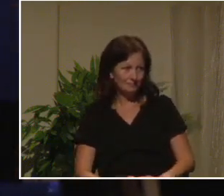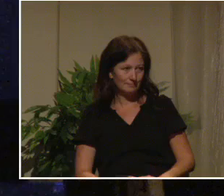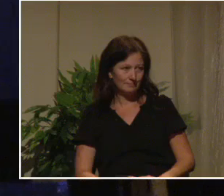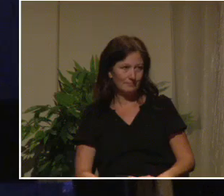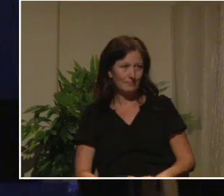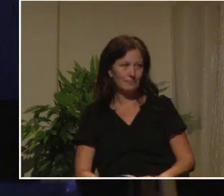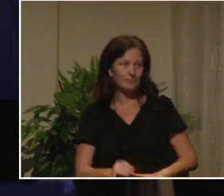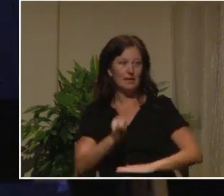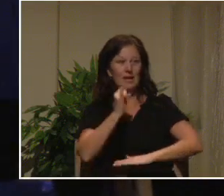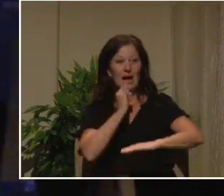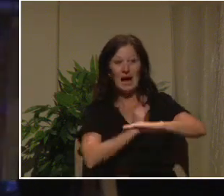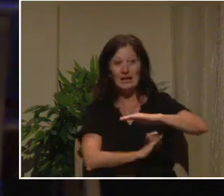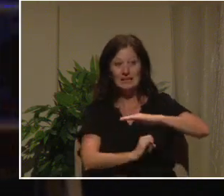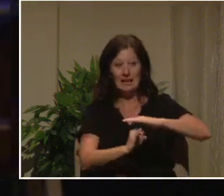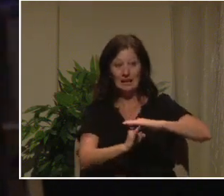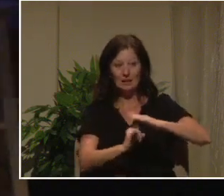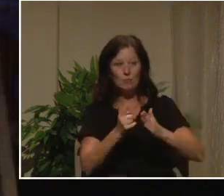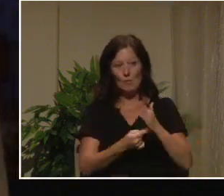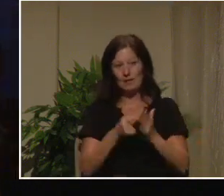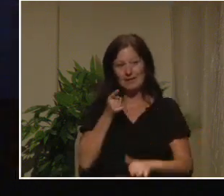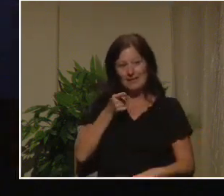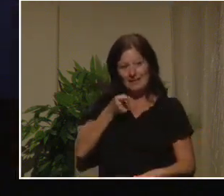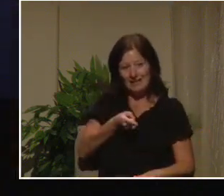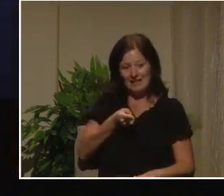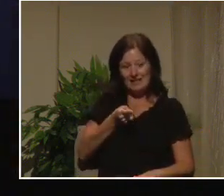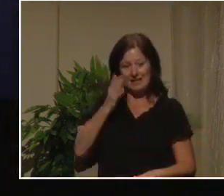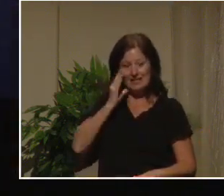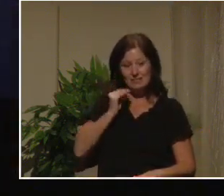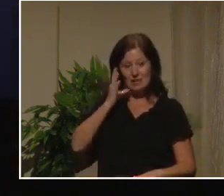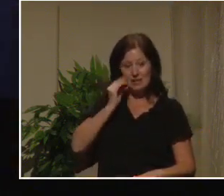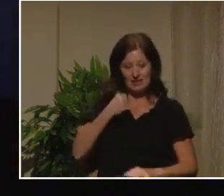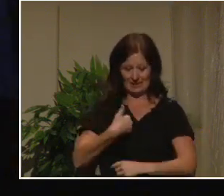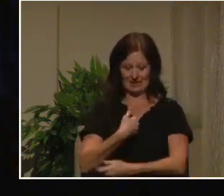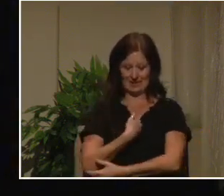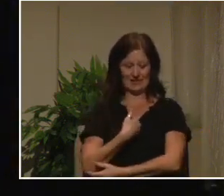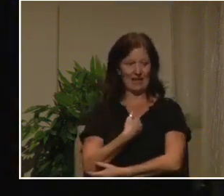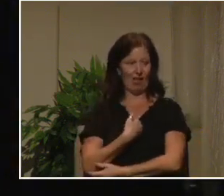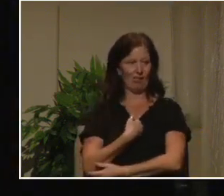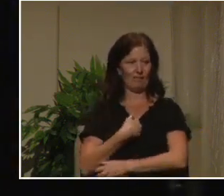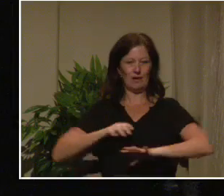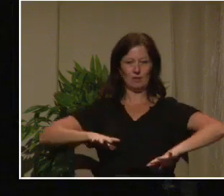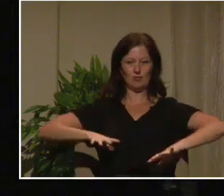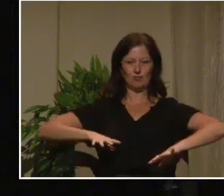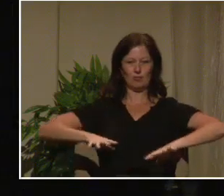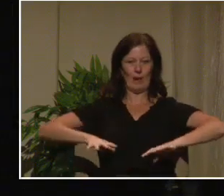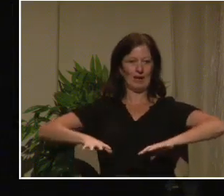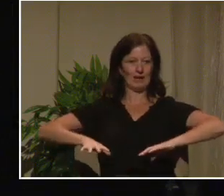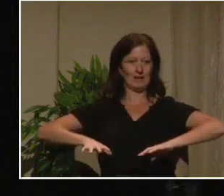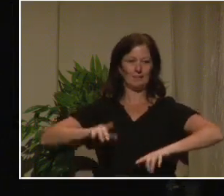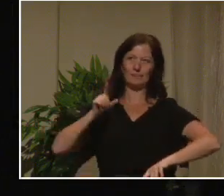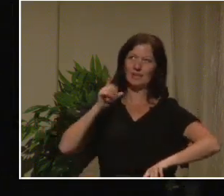Well, what Isaiah experienced was a self-quake. He experienced the glory